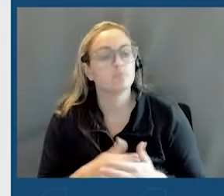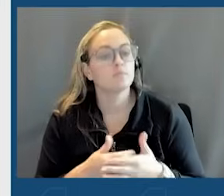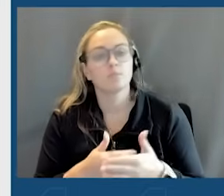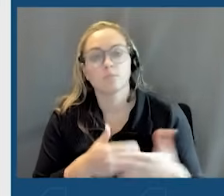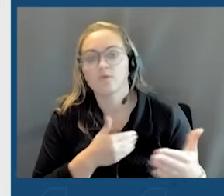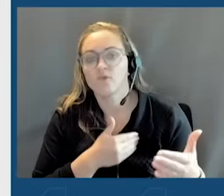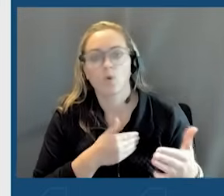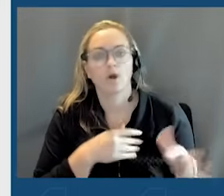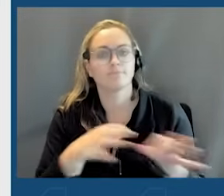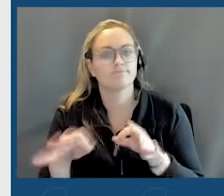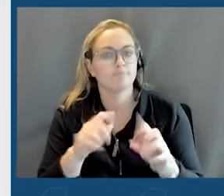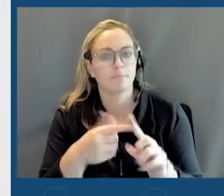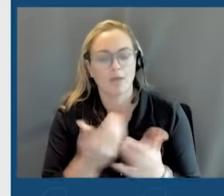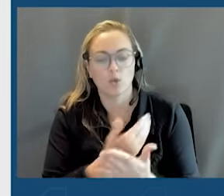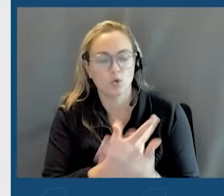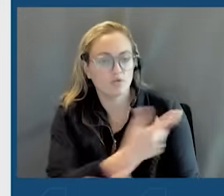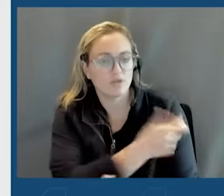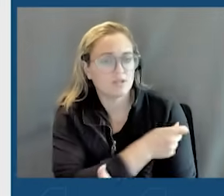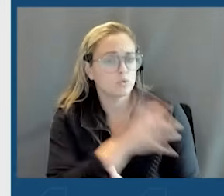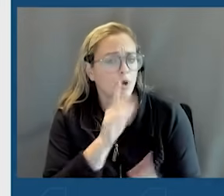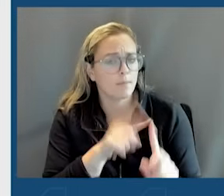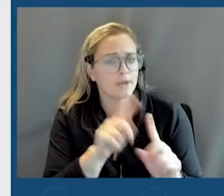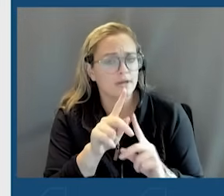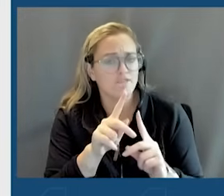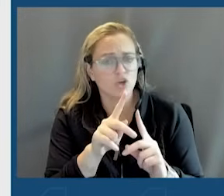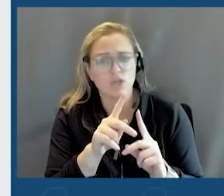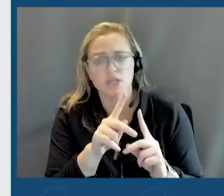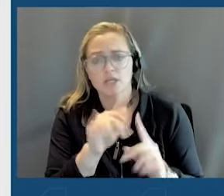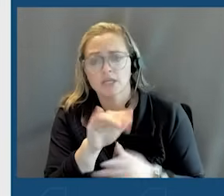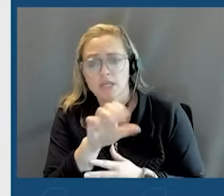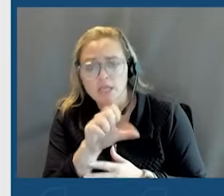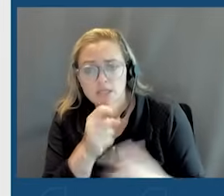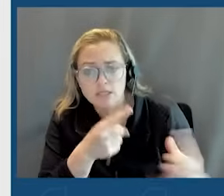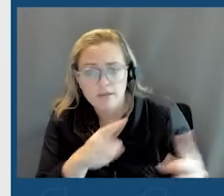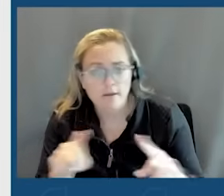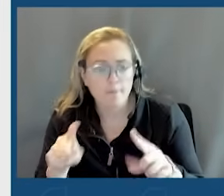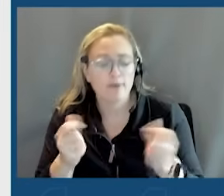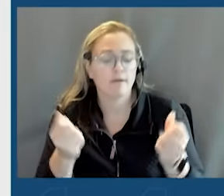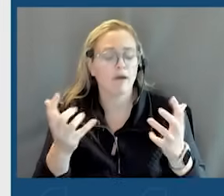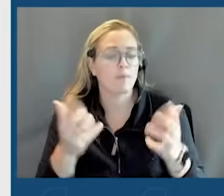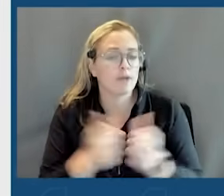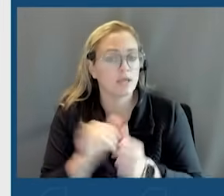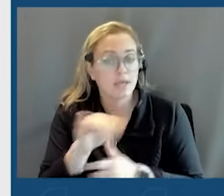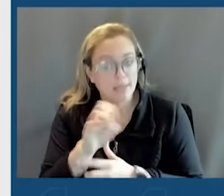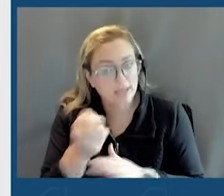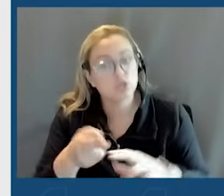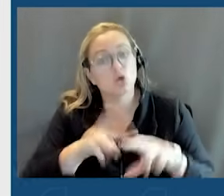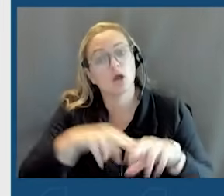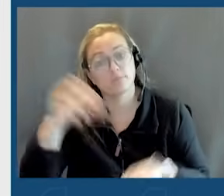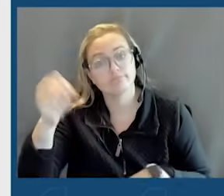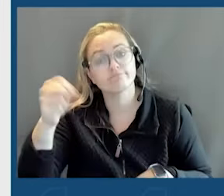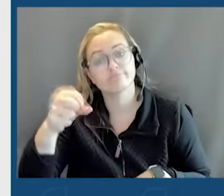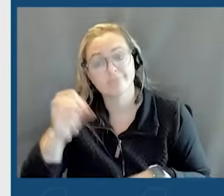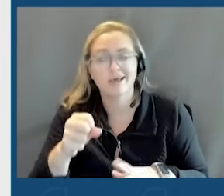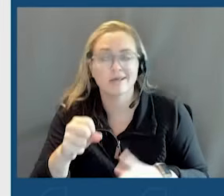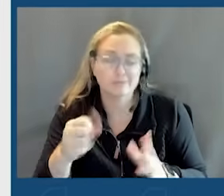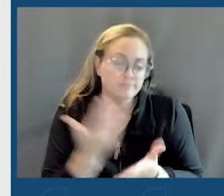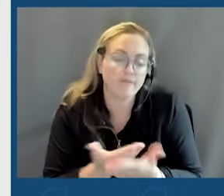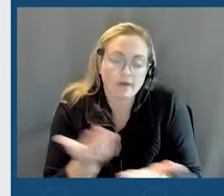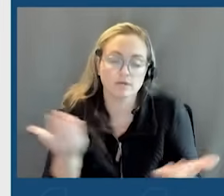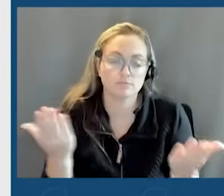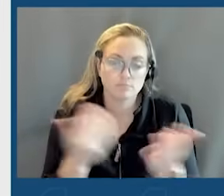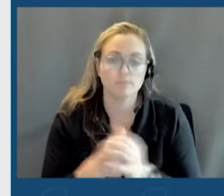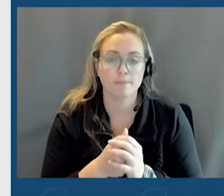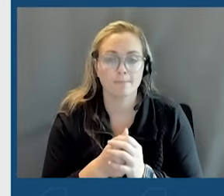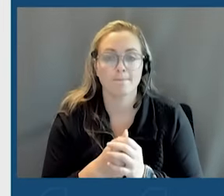new vaccine, let's talk about the cases. Let's talk about where we are. Let's talk about the fact that cases are up. Yes, statement of fact, cases are up.